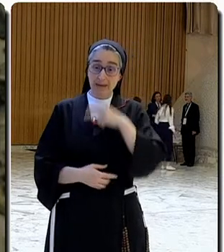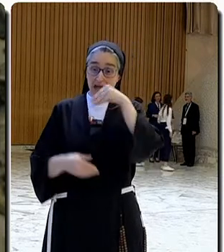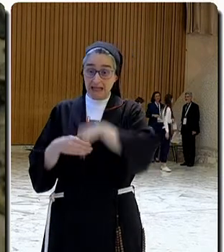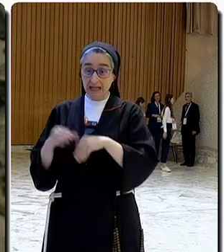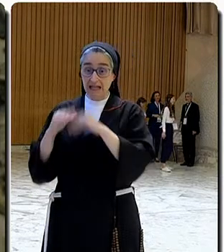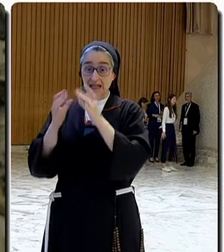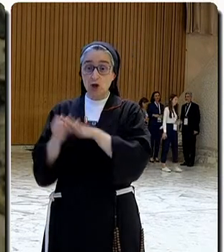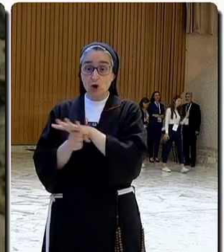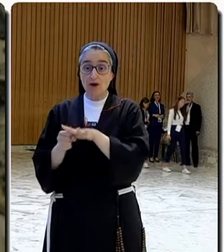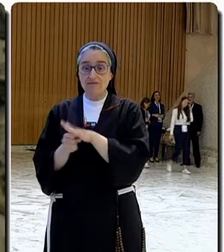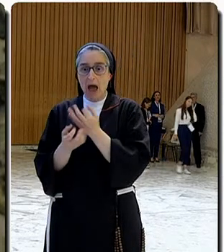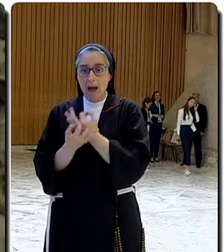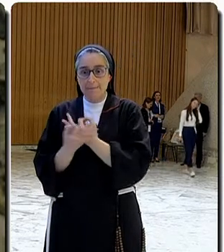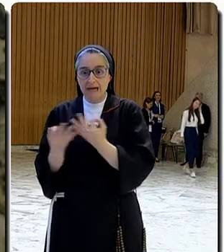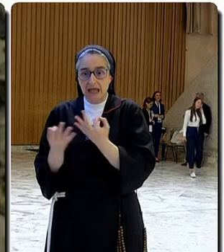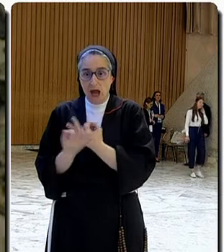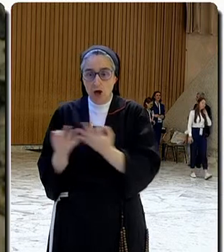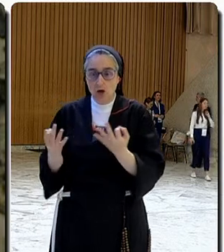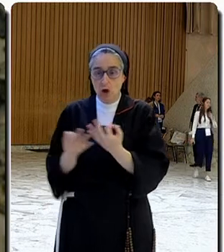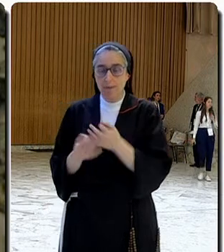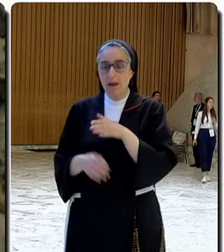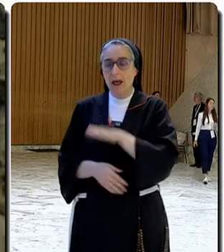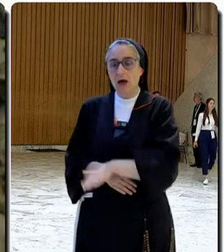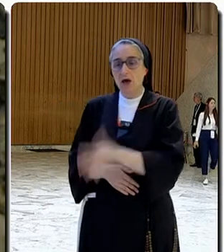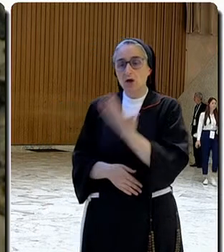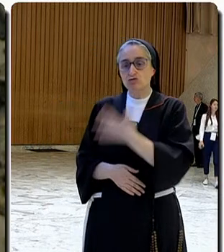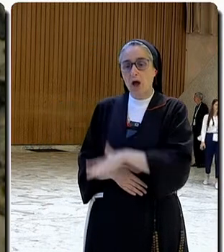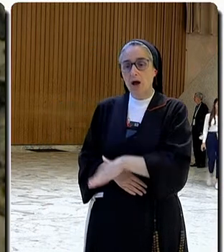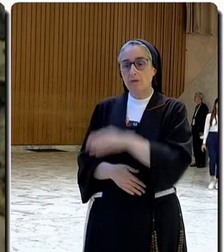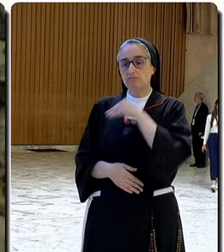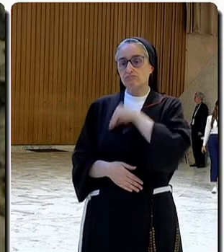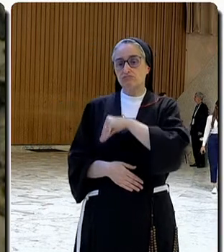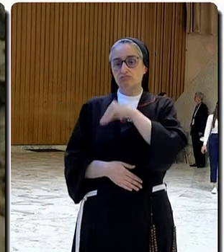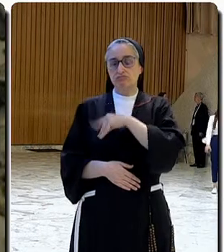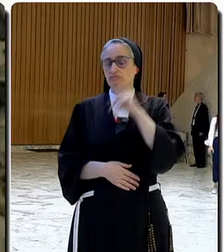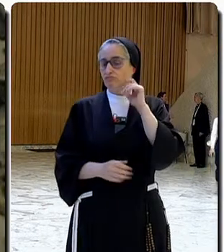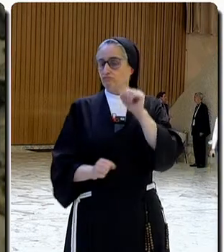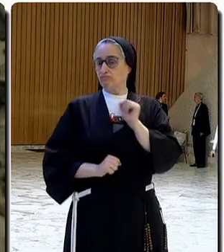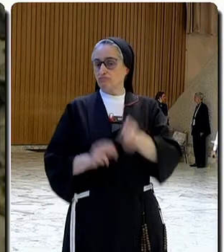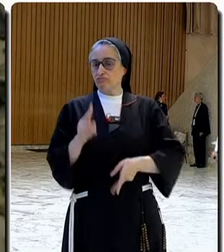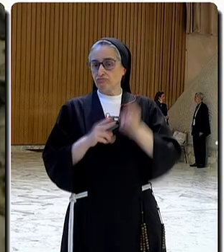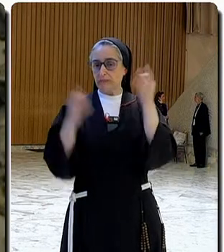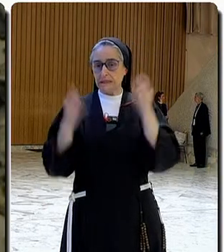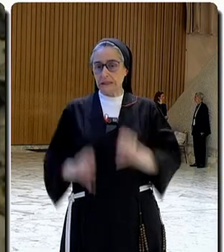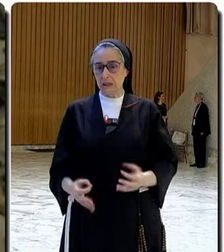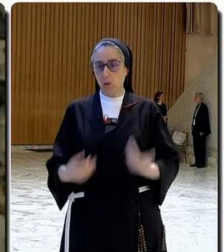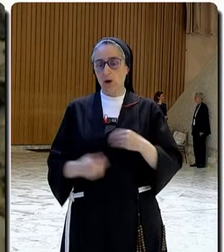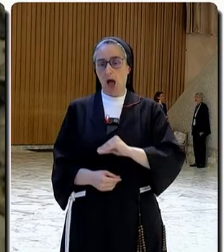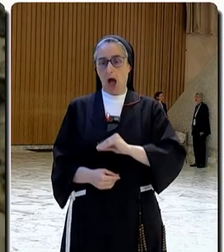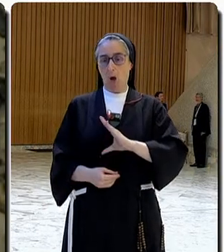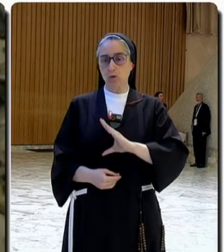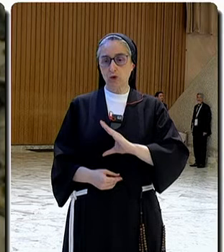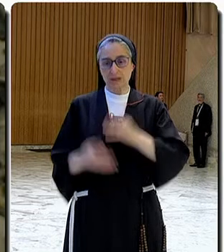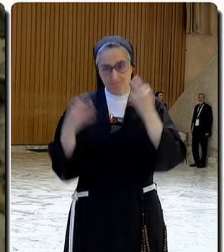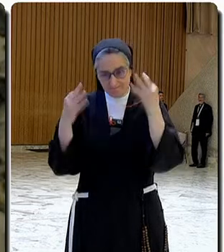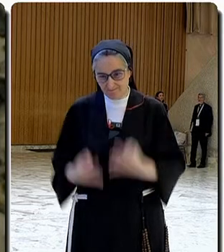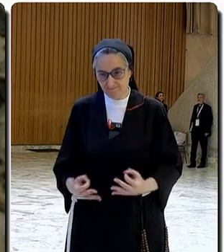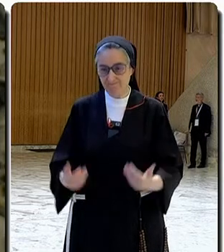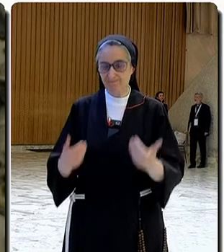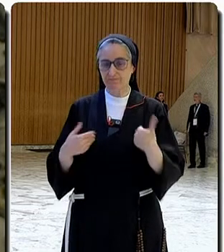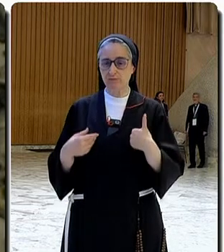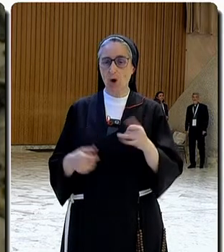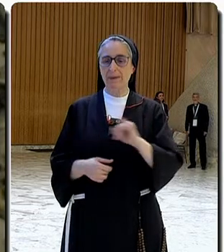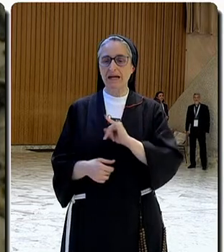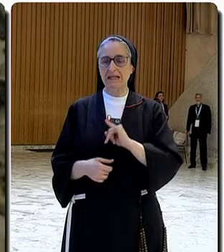healthy families, then as children they will gain self-confidence, self-esteem, a sound identity, and